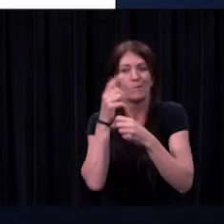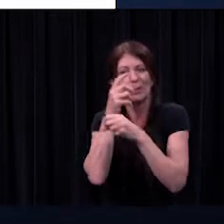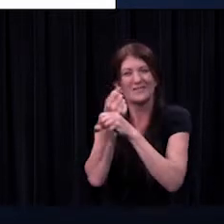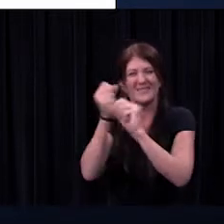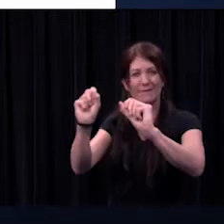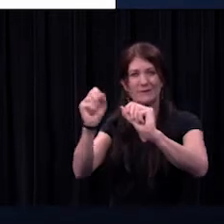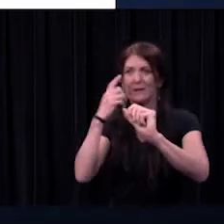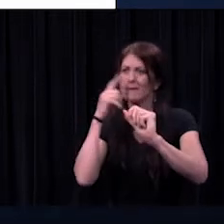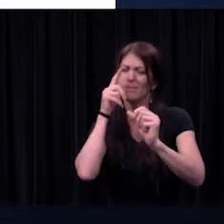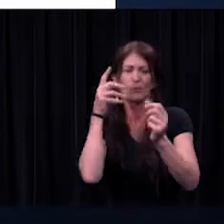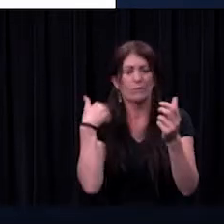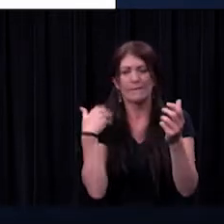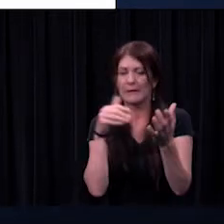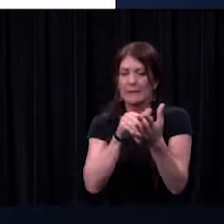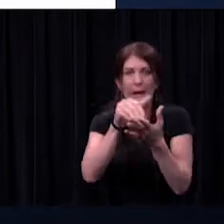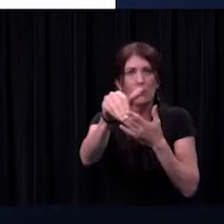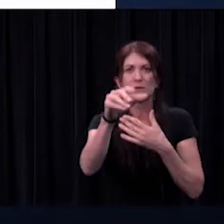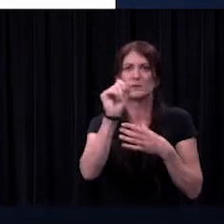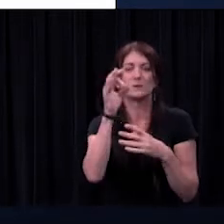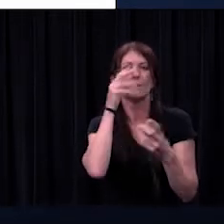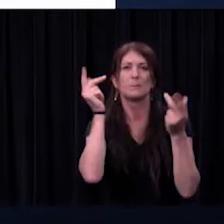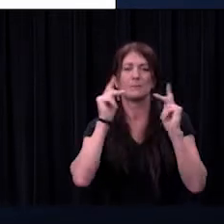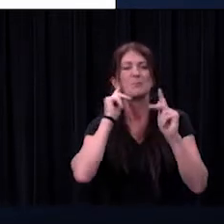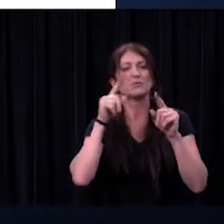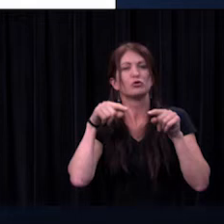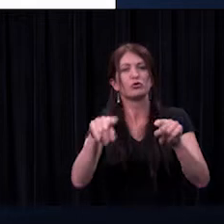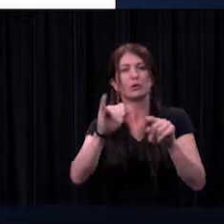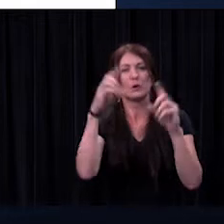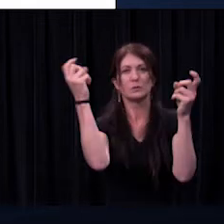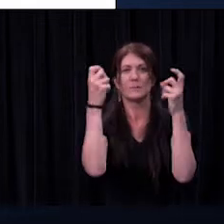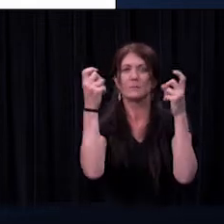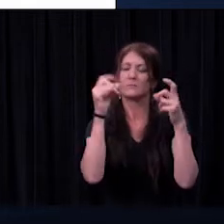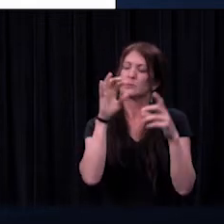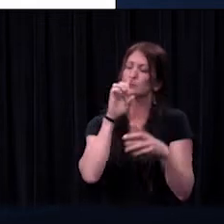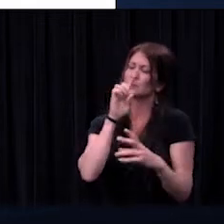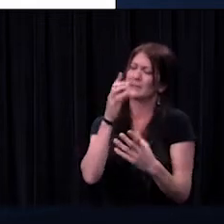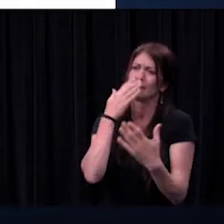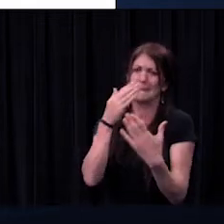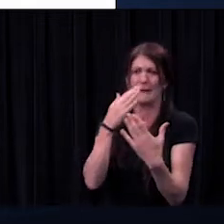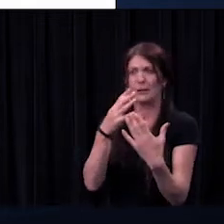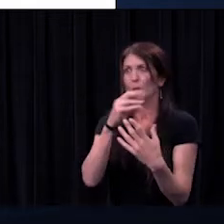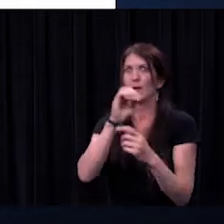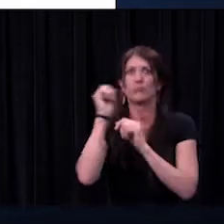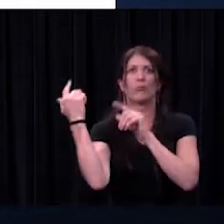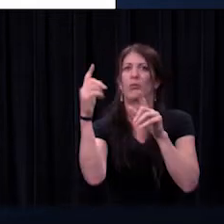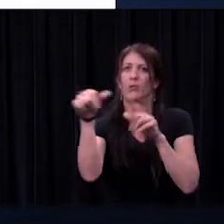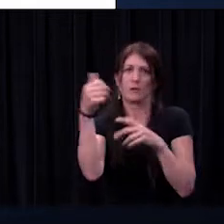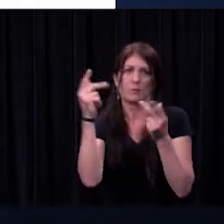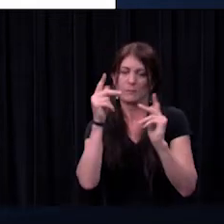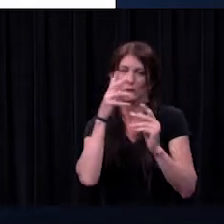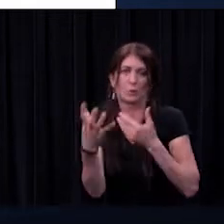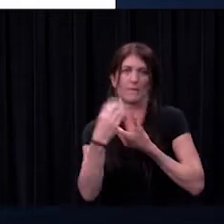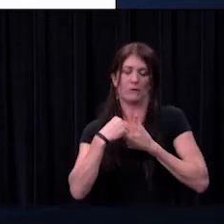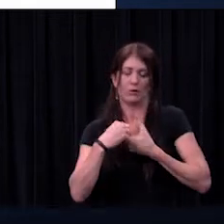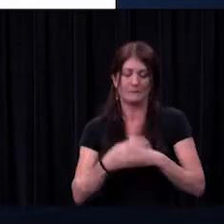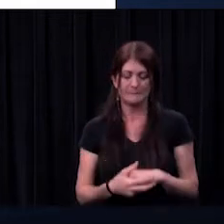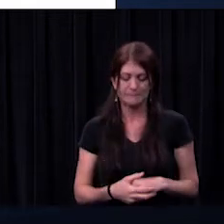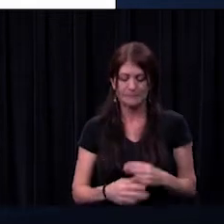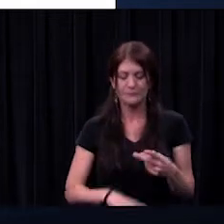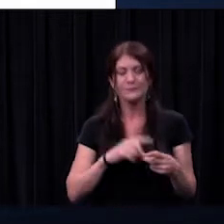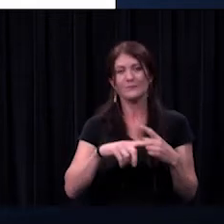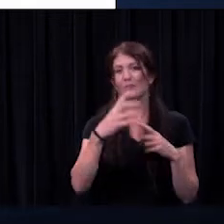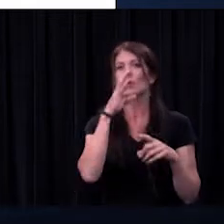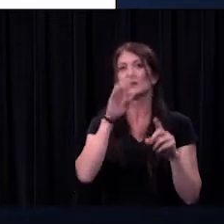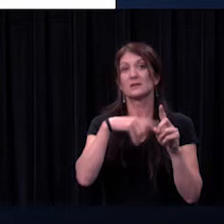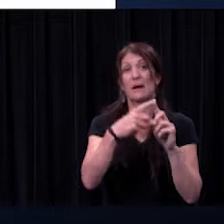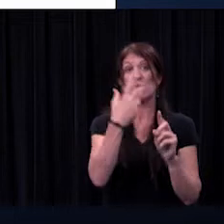ceremonies. So special thanks to them and everyone else who pitches in. But we talked about 3 out of 5 outside. Tim Brady told